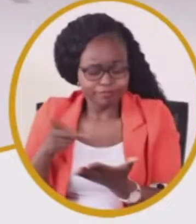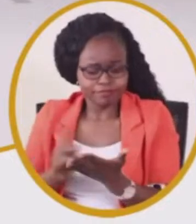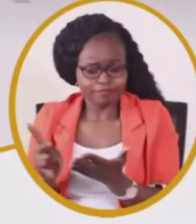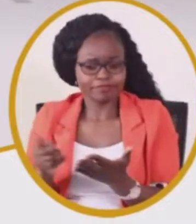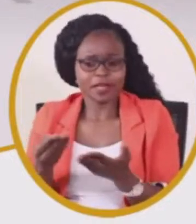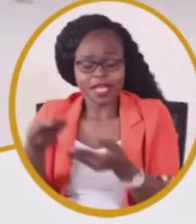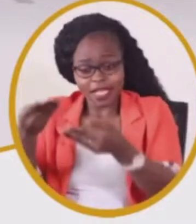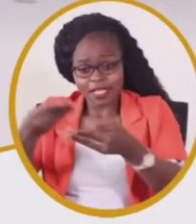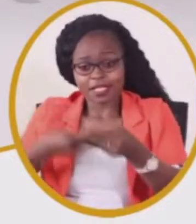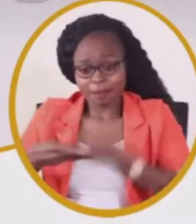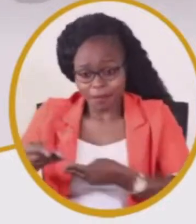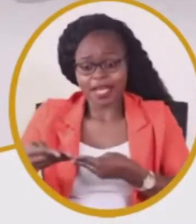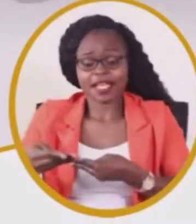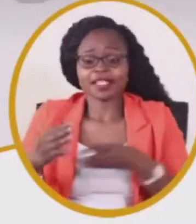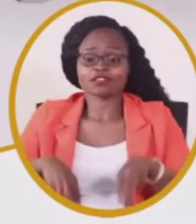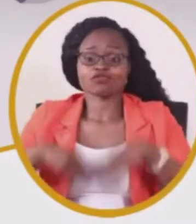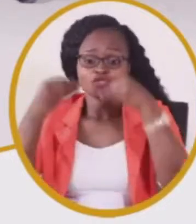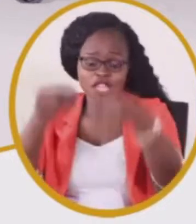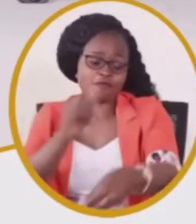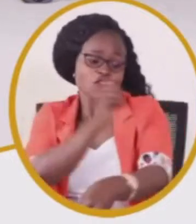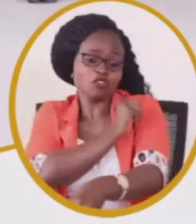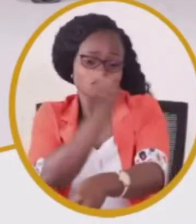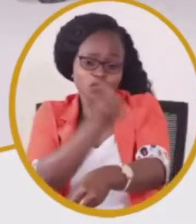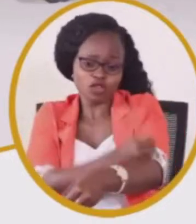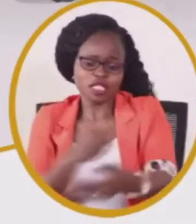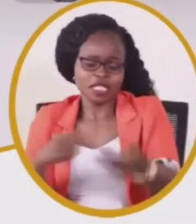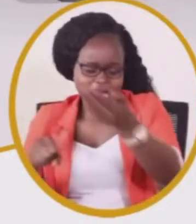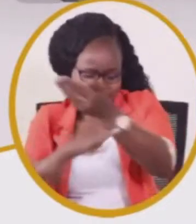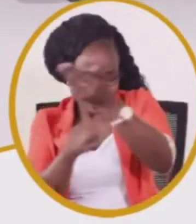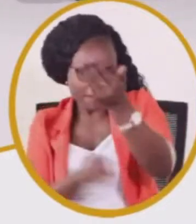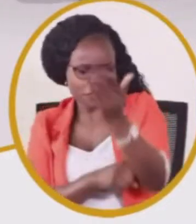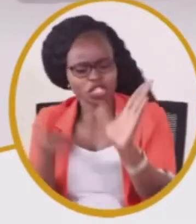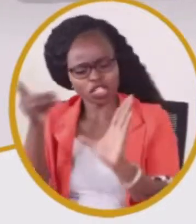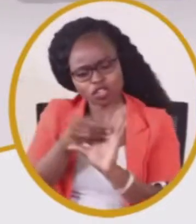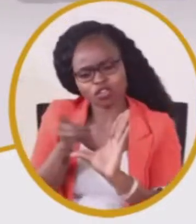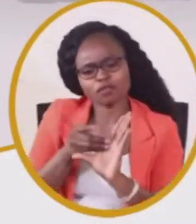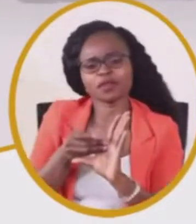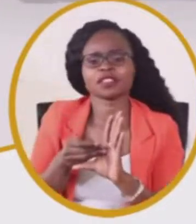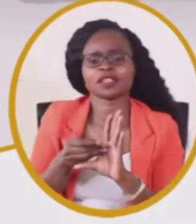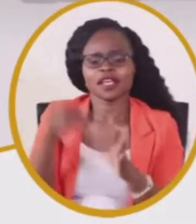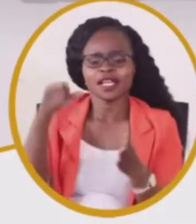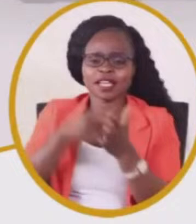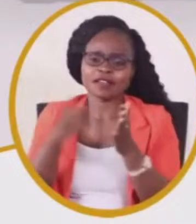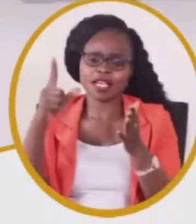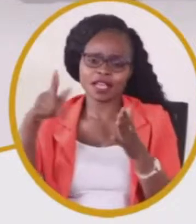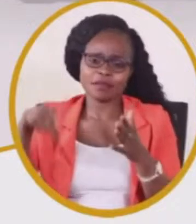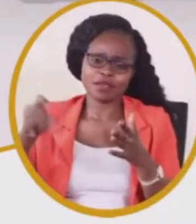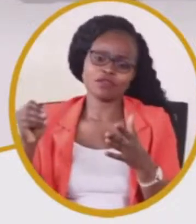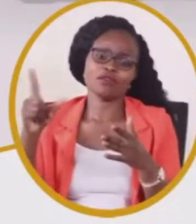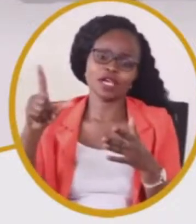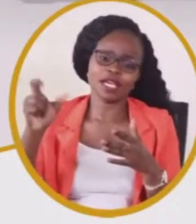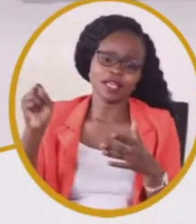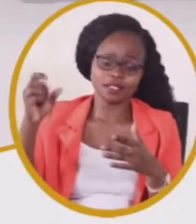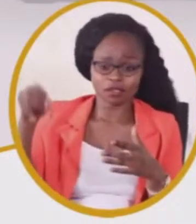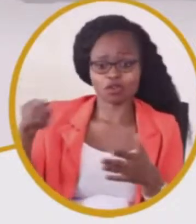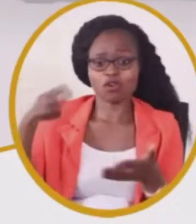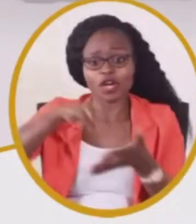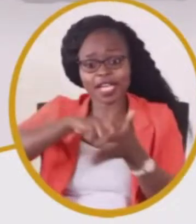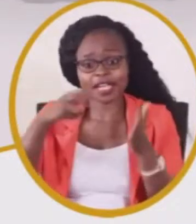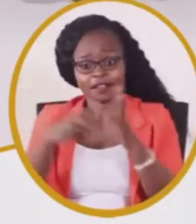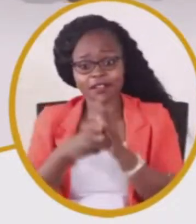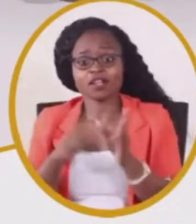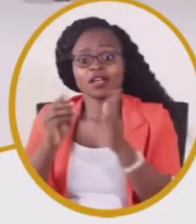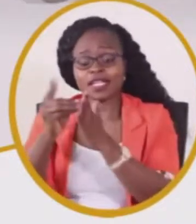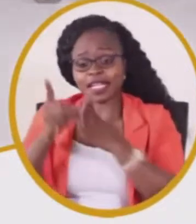suppliers should also furnish the authority with supporting documentation, including LPOs, LSOs, contracts,